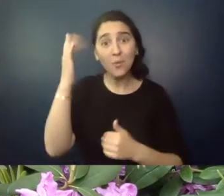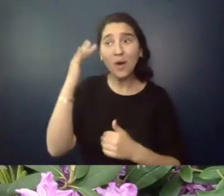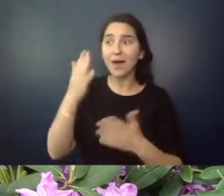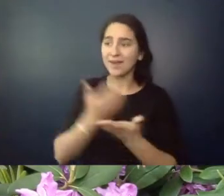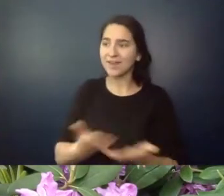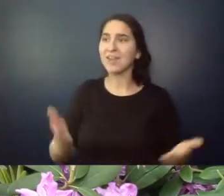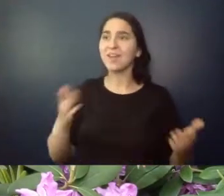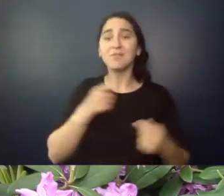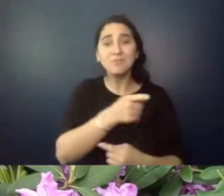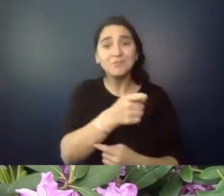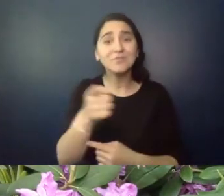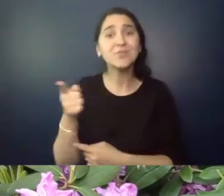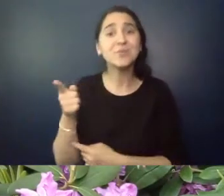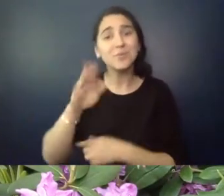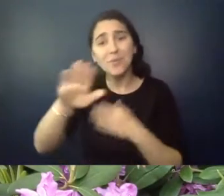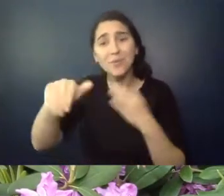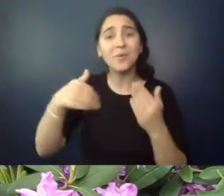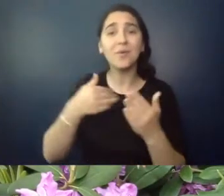God.